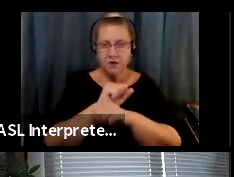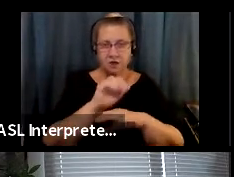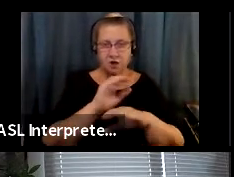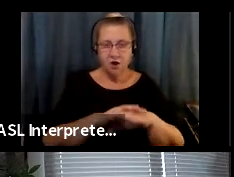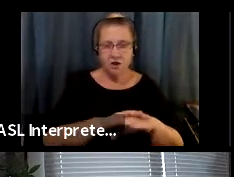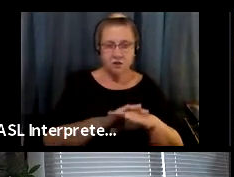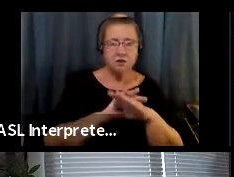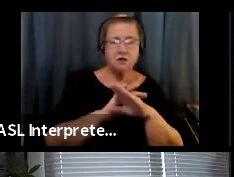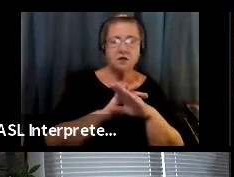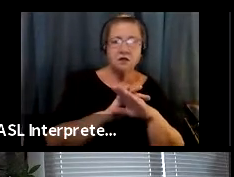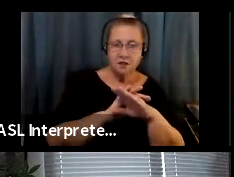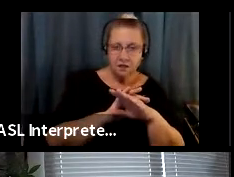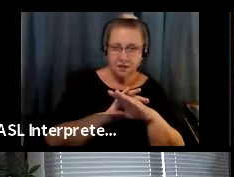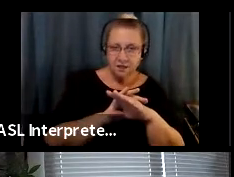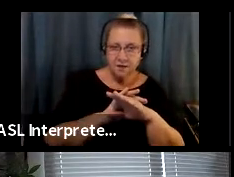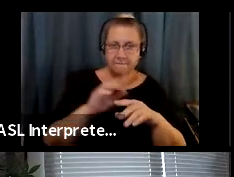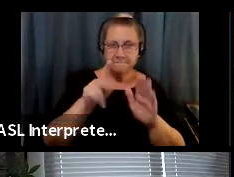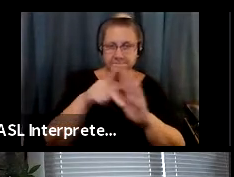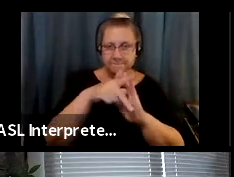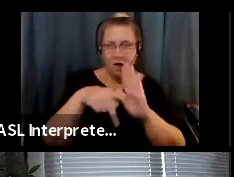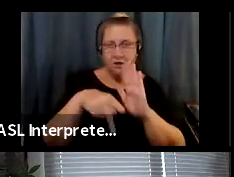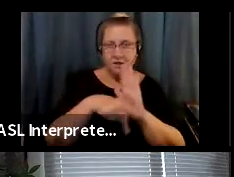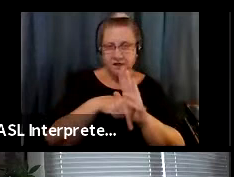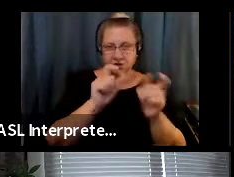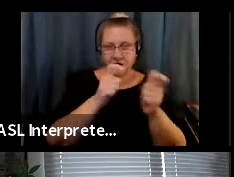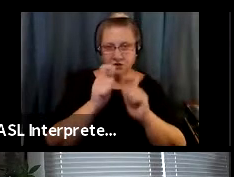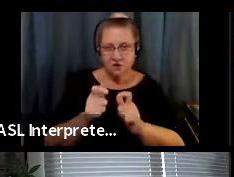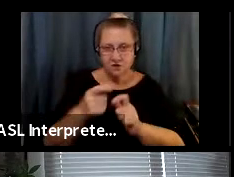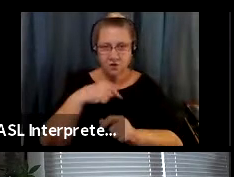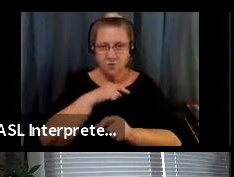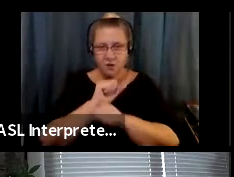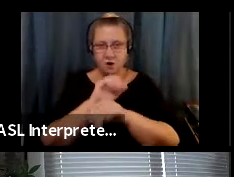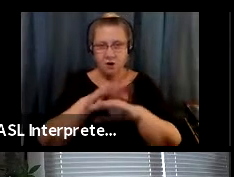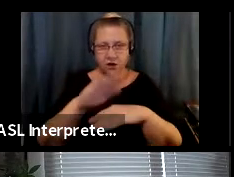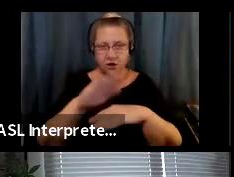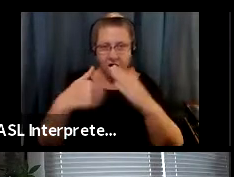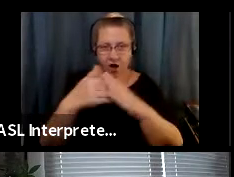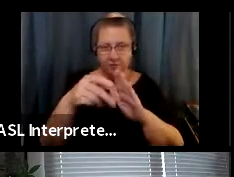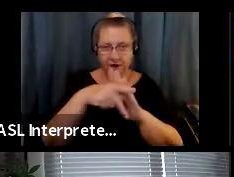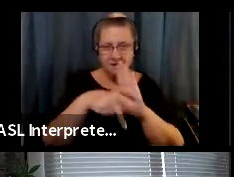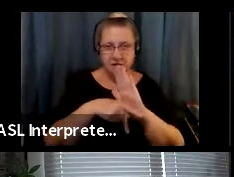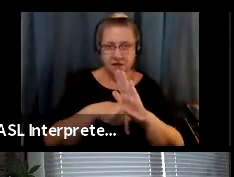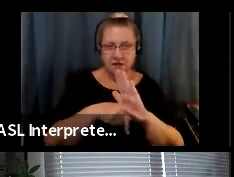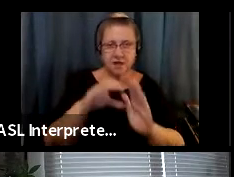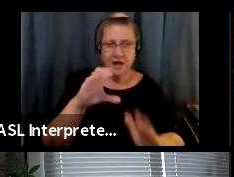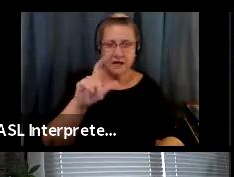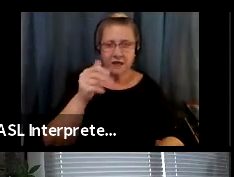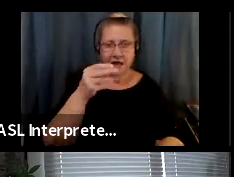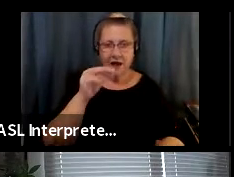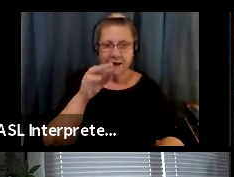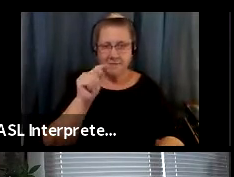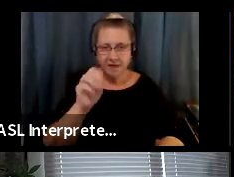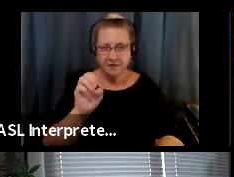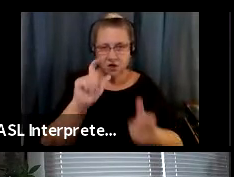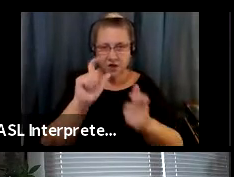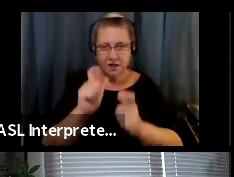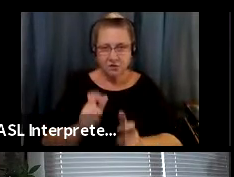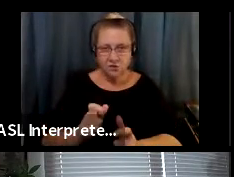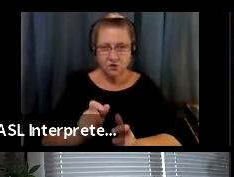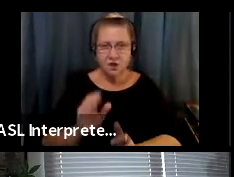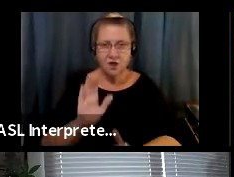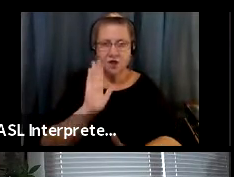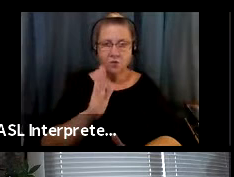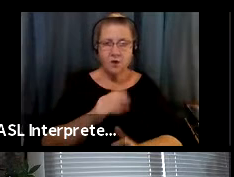changes. We work on embedding health in all policies, climate change, which invariably will lead to the migration of vectors and people and cause